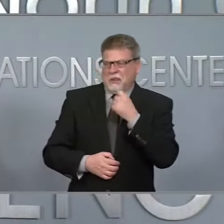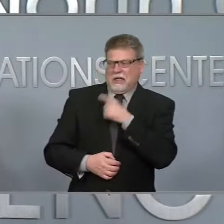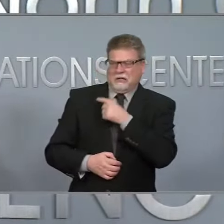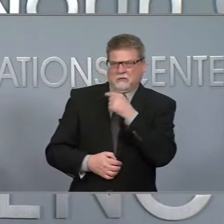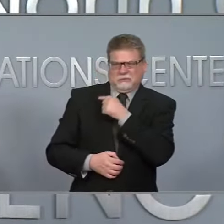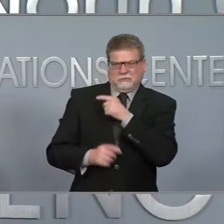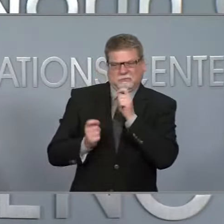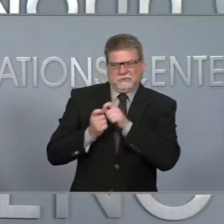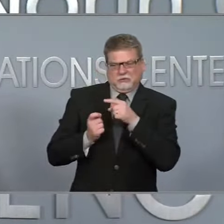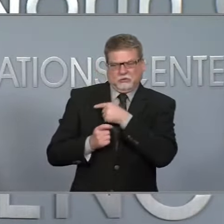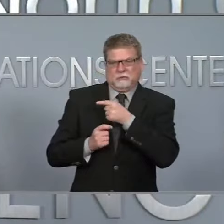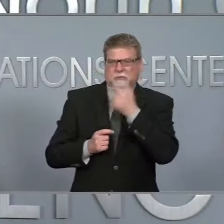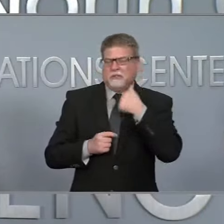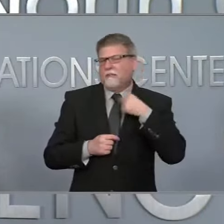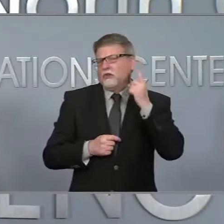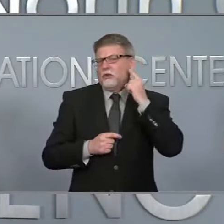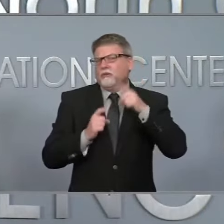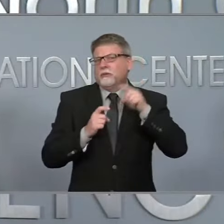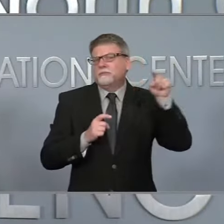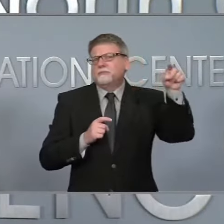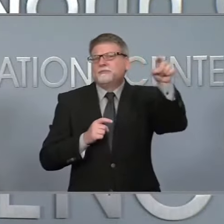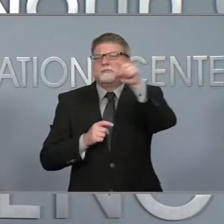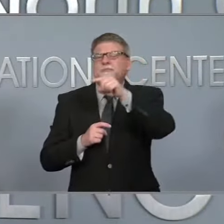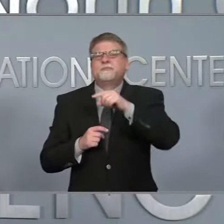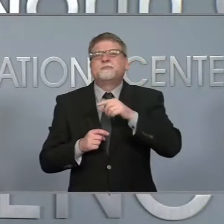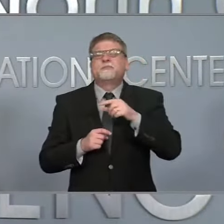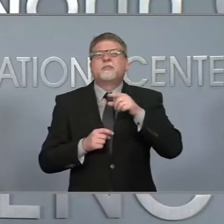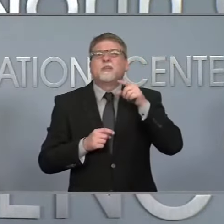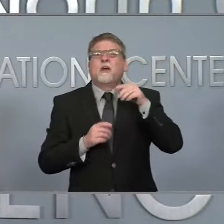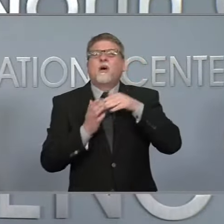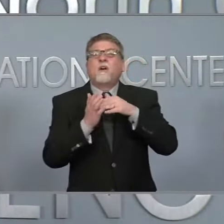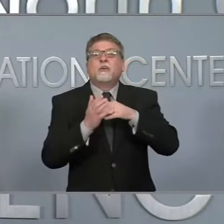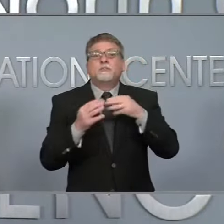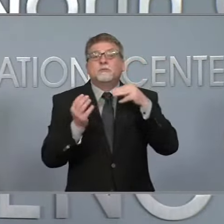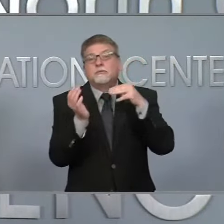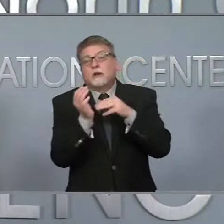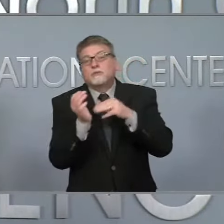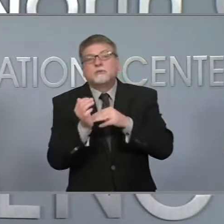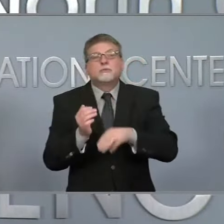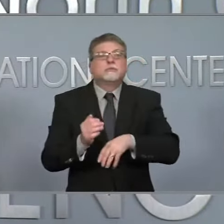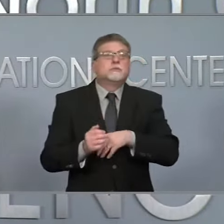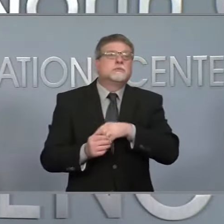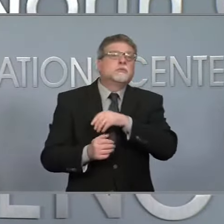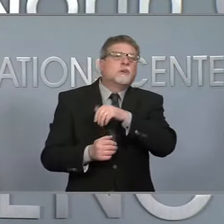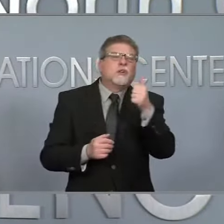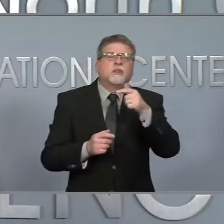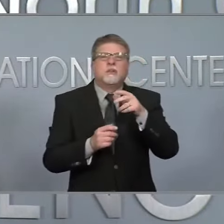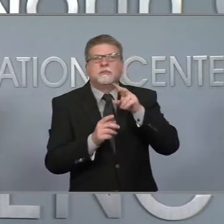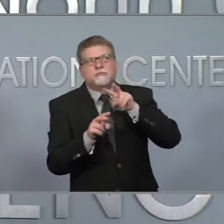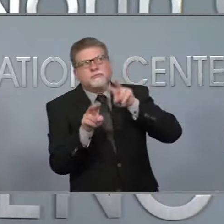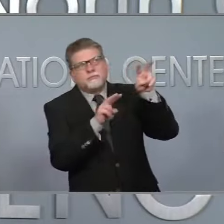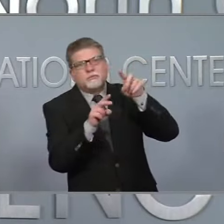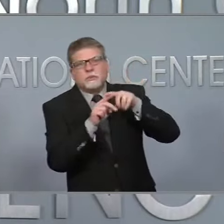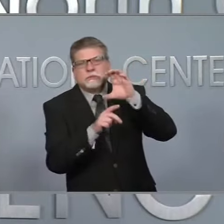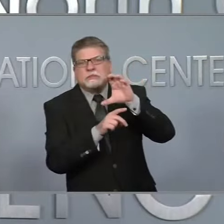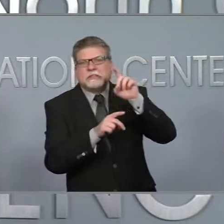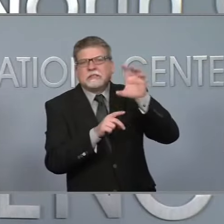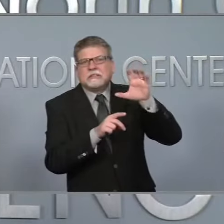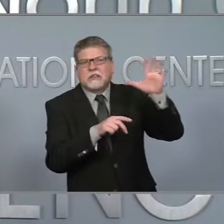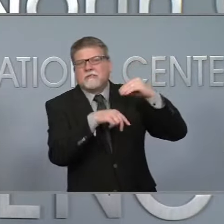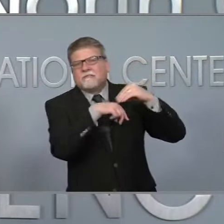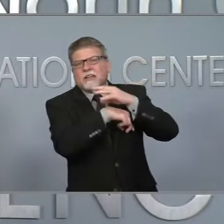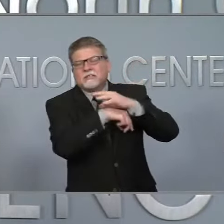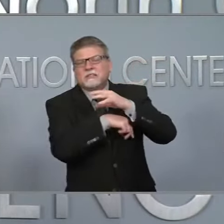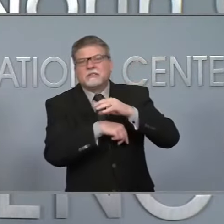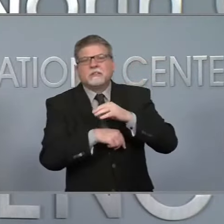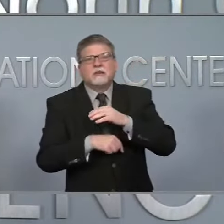I've heard from health officials, they look at the CDC guidance. Now, we heard earlier this week that the CDC, they're talking about updating their guidance, but as of